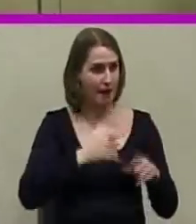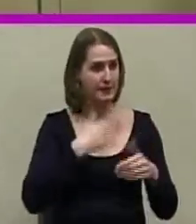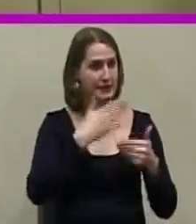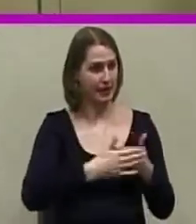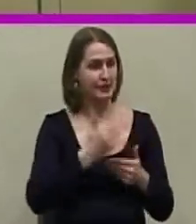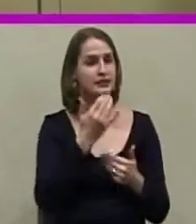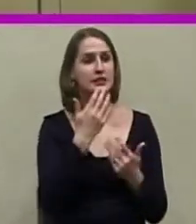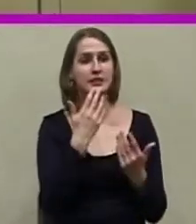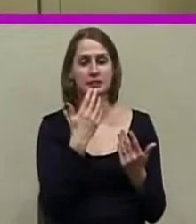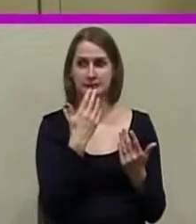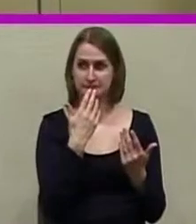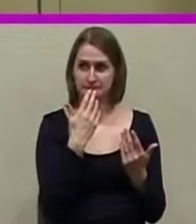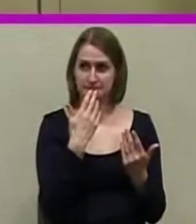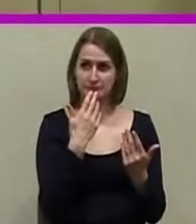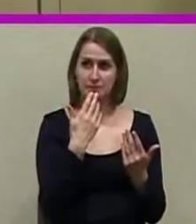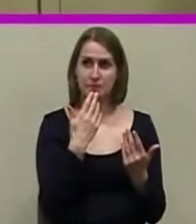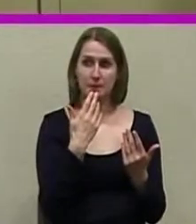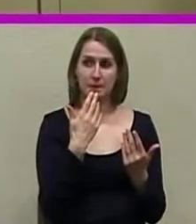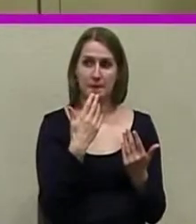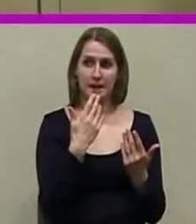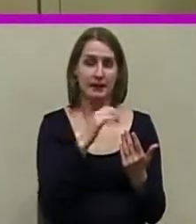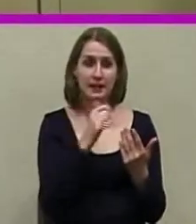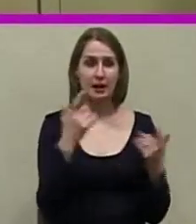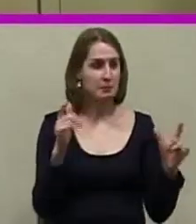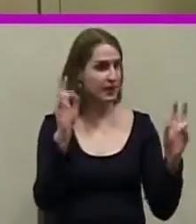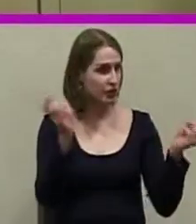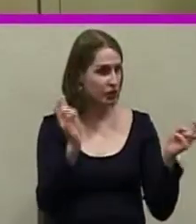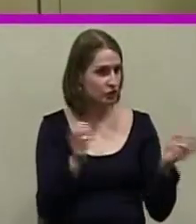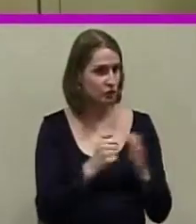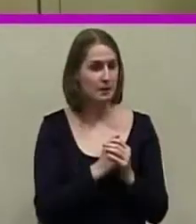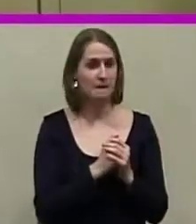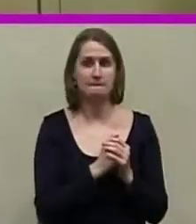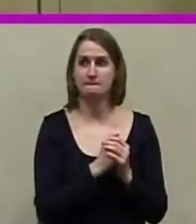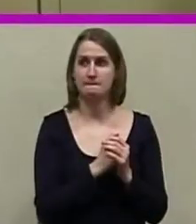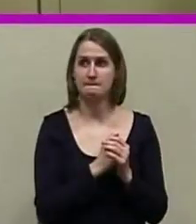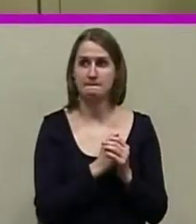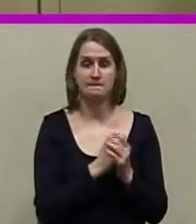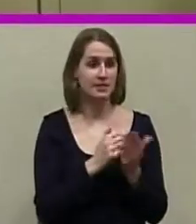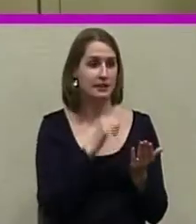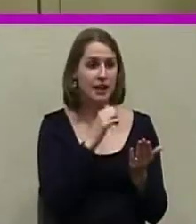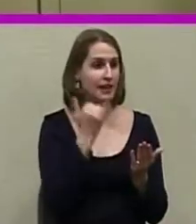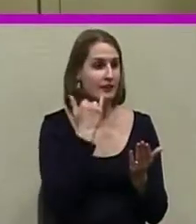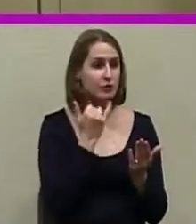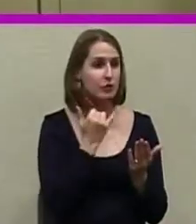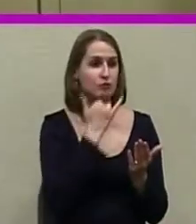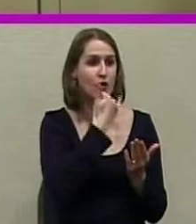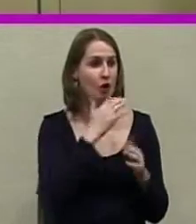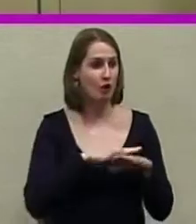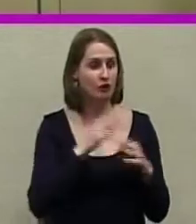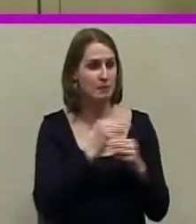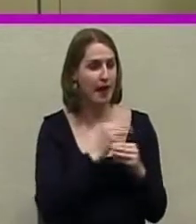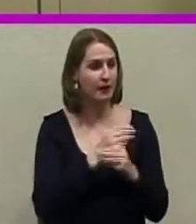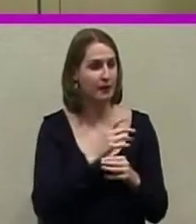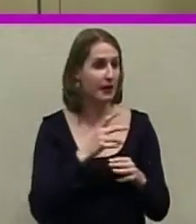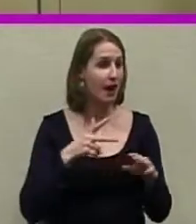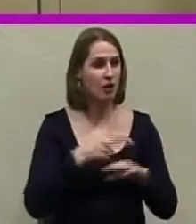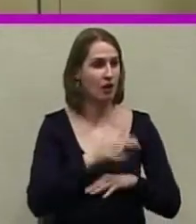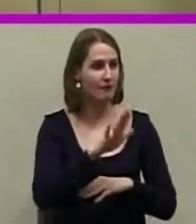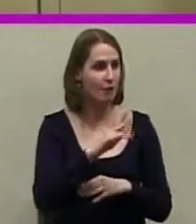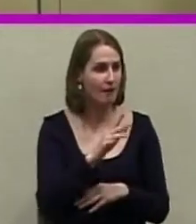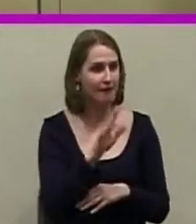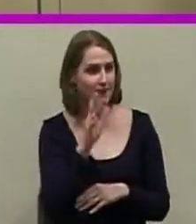kind of like when a student makes a mistake for 4 plus 4, we don't say put out your hand. If you put down 9, I'm cutting the first finger off. Right? We have a simple consequence. We give it